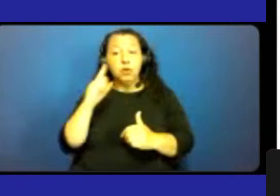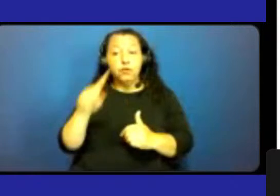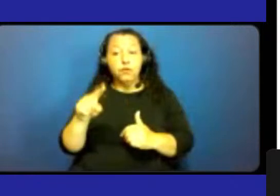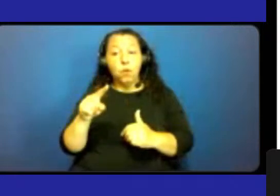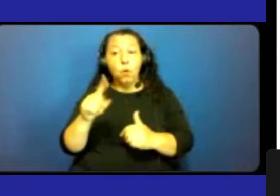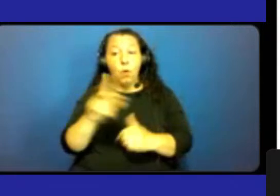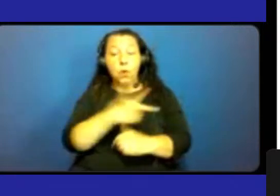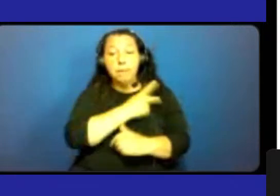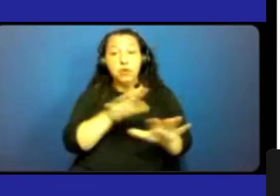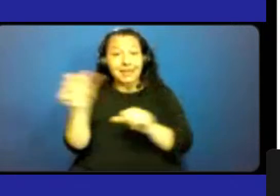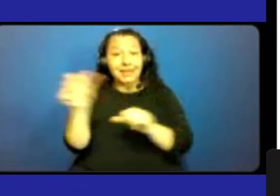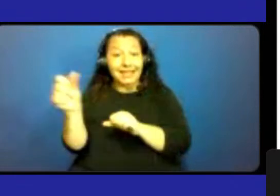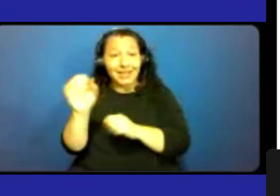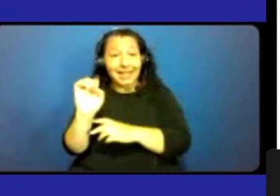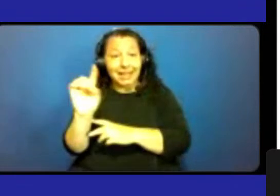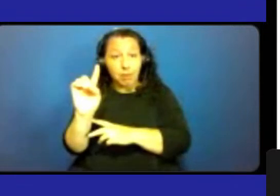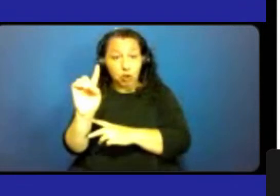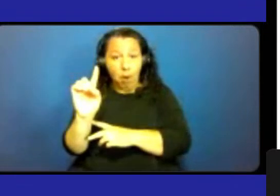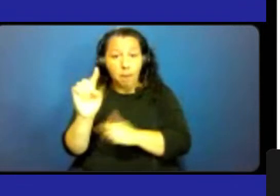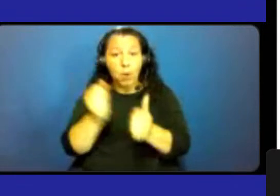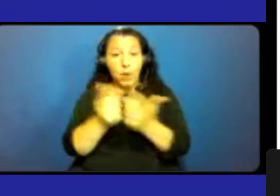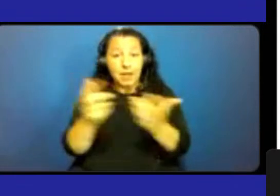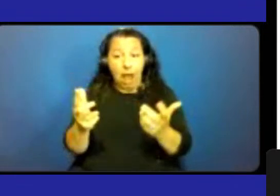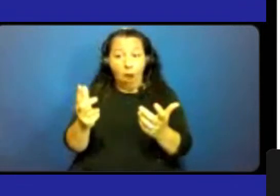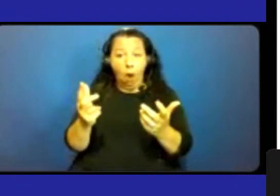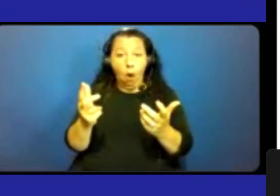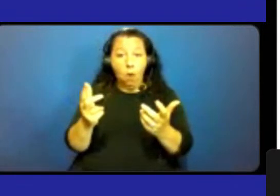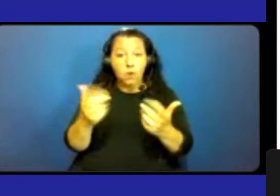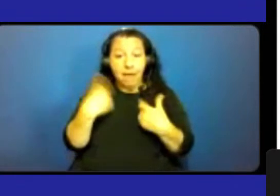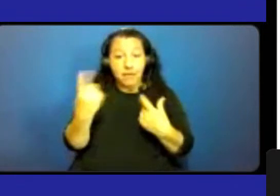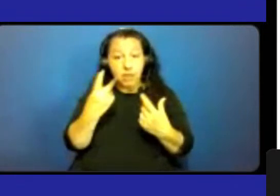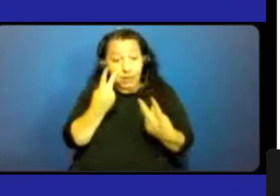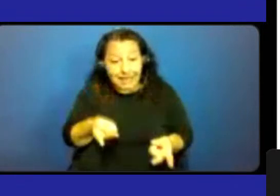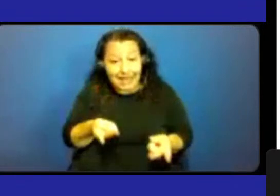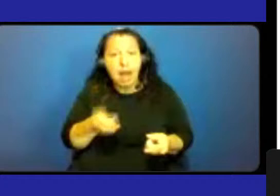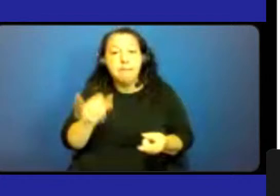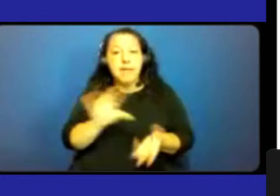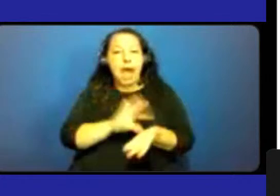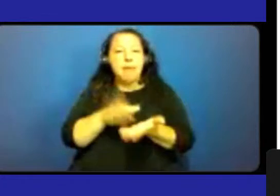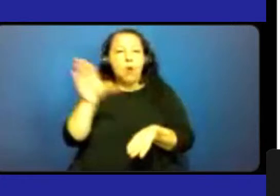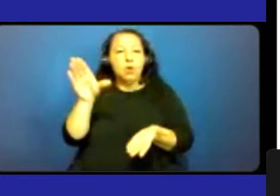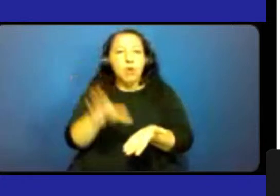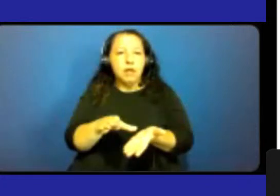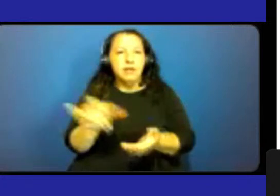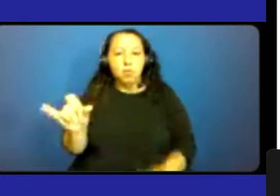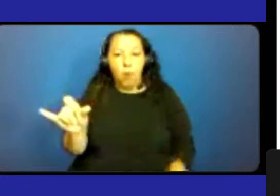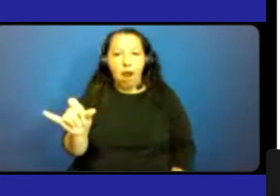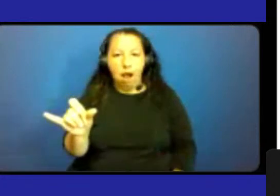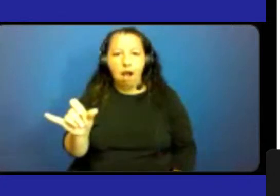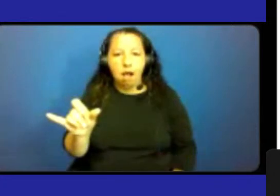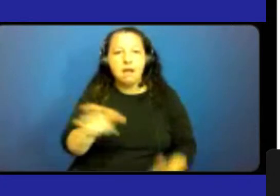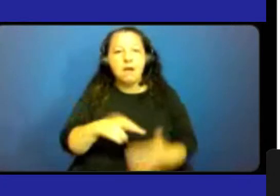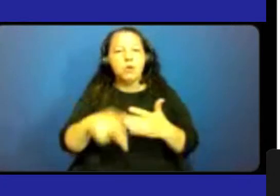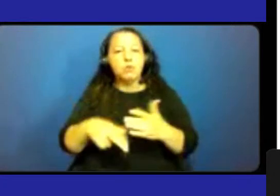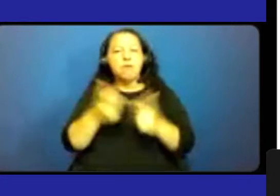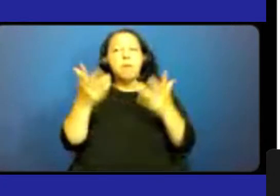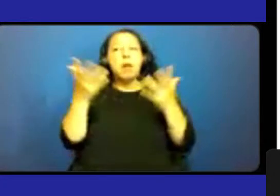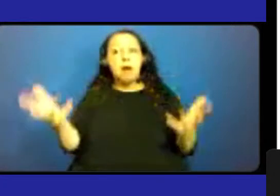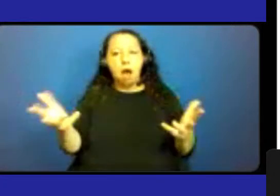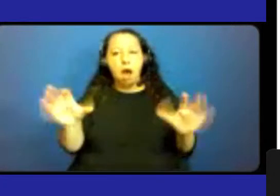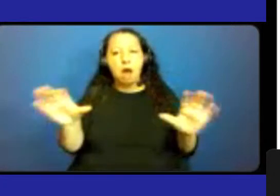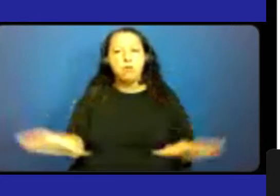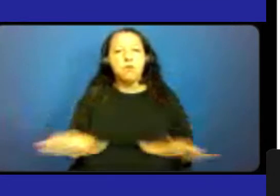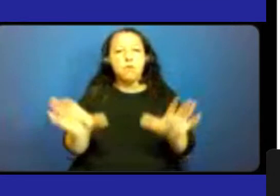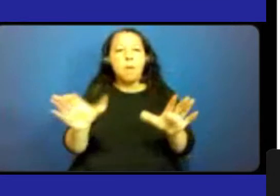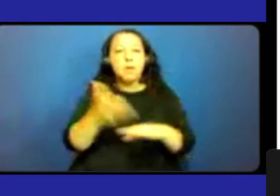being seen, that dipped as well. The result of a lot of performance improvement work by Dr. Wei and